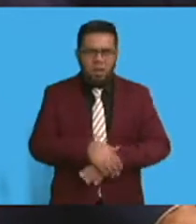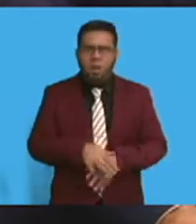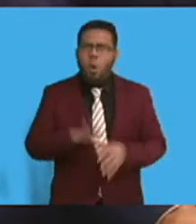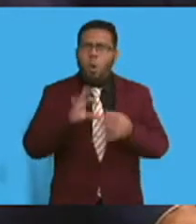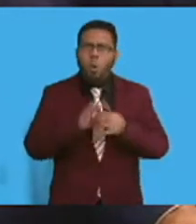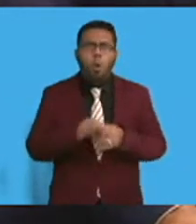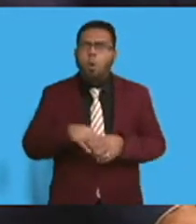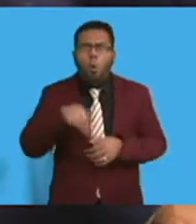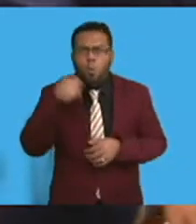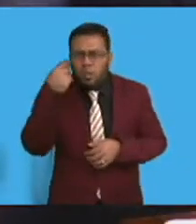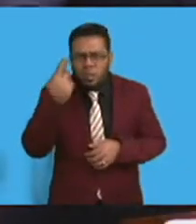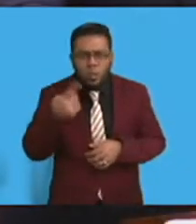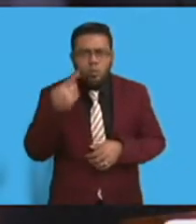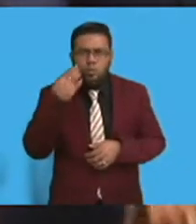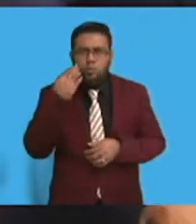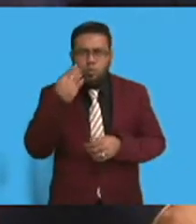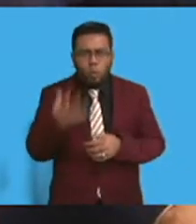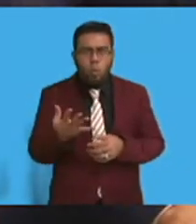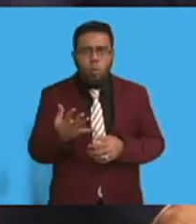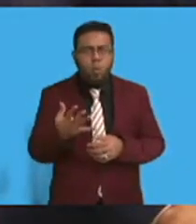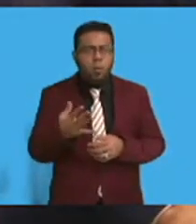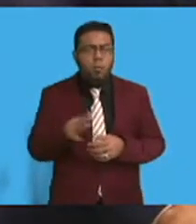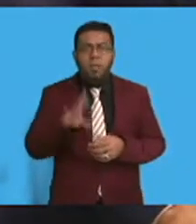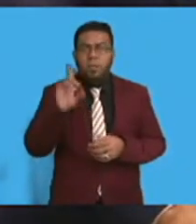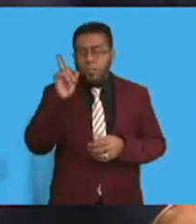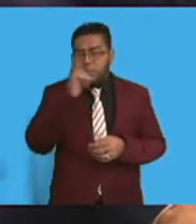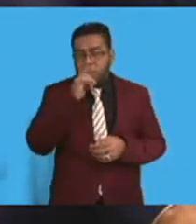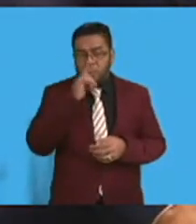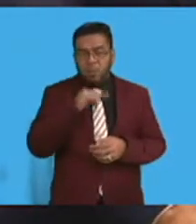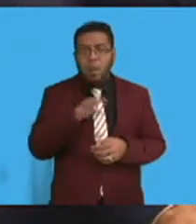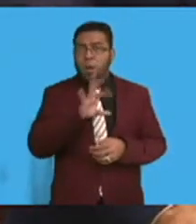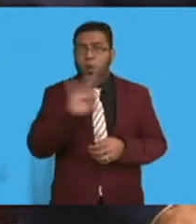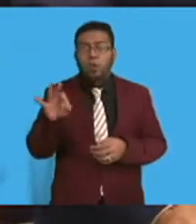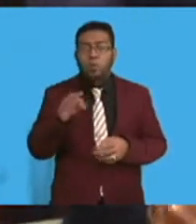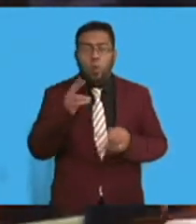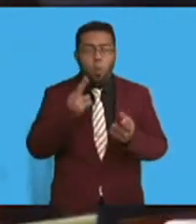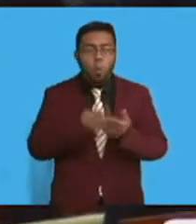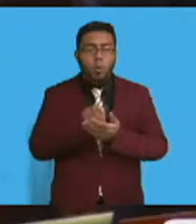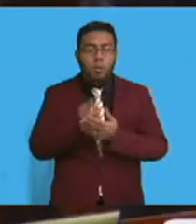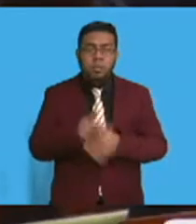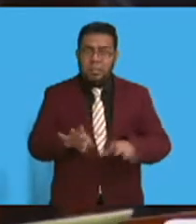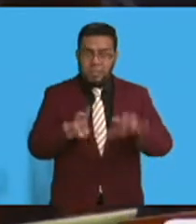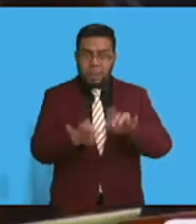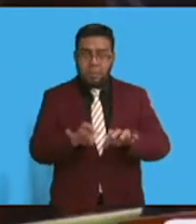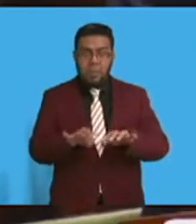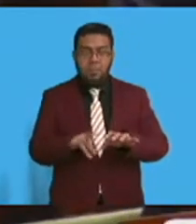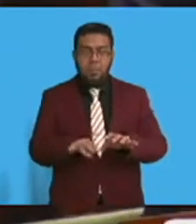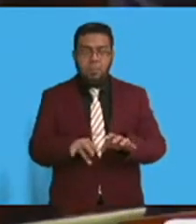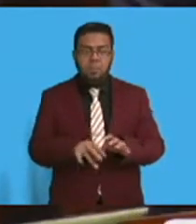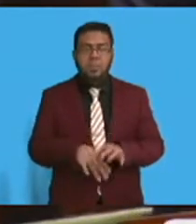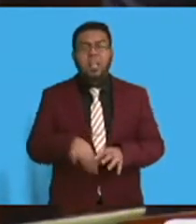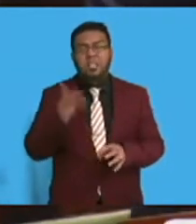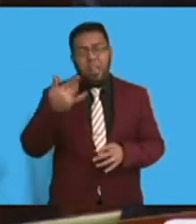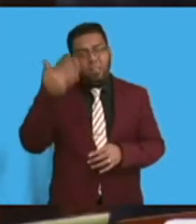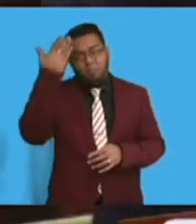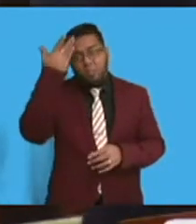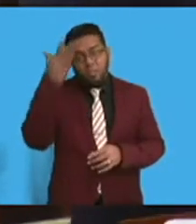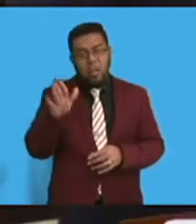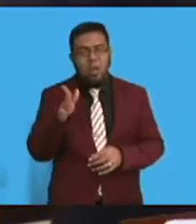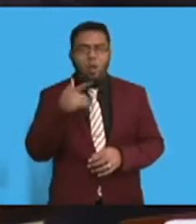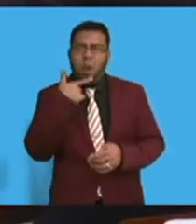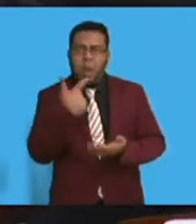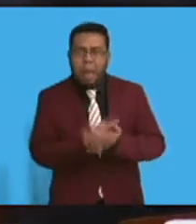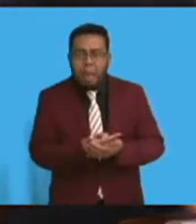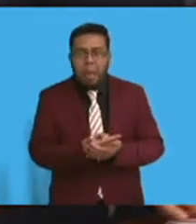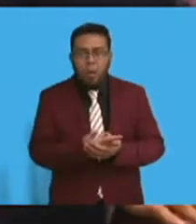goes to show that the person speaking, or more commonly these days, anonymously typing behind a keyboard, is either ignorant or a liar, or